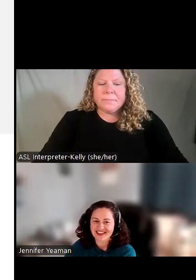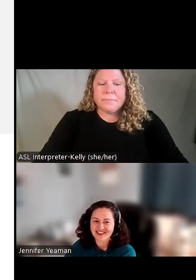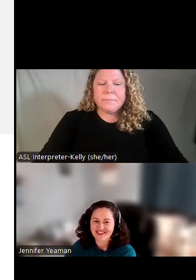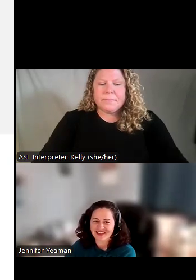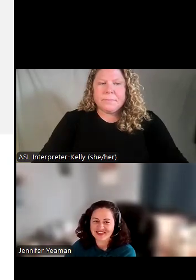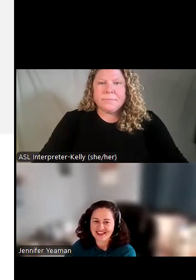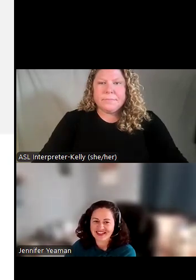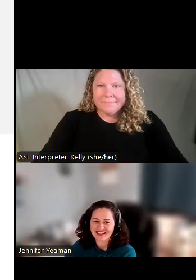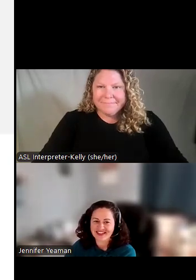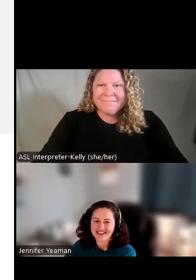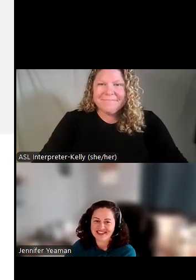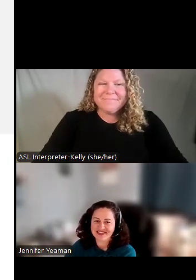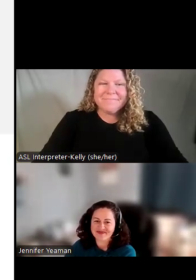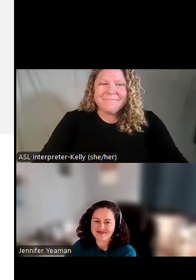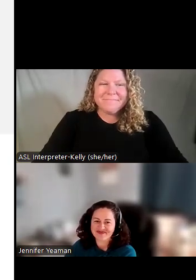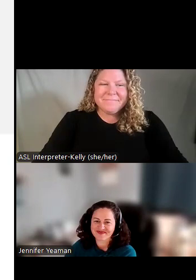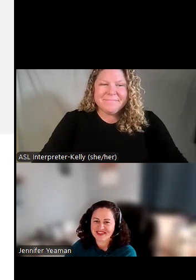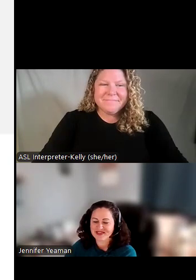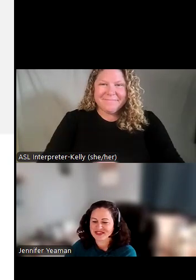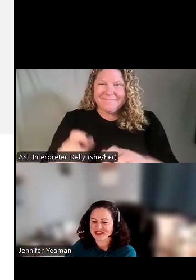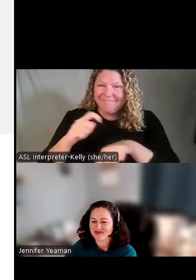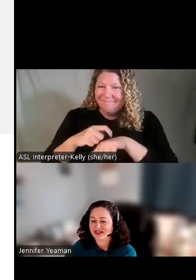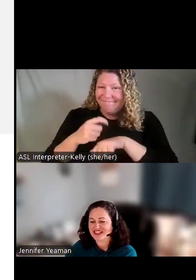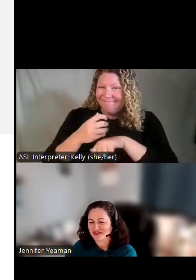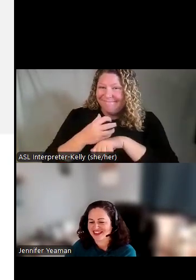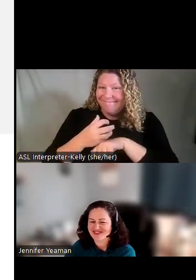All right, final seconds.